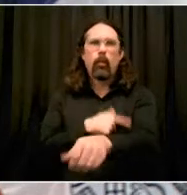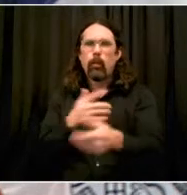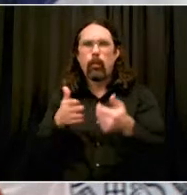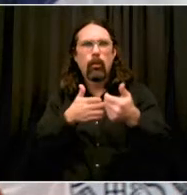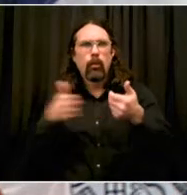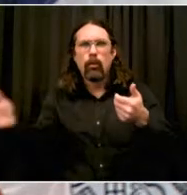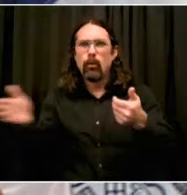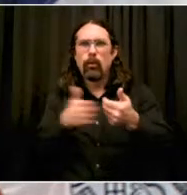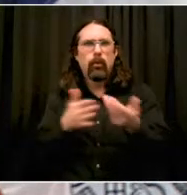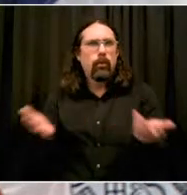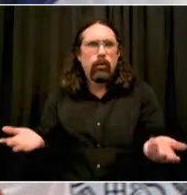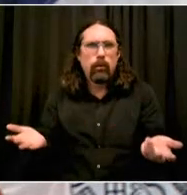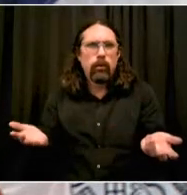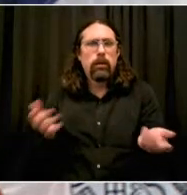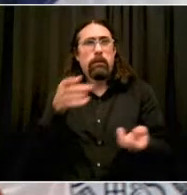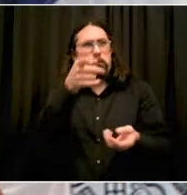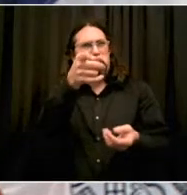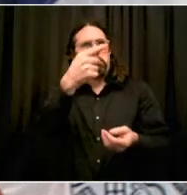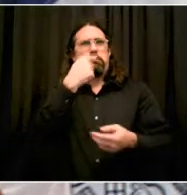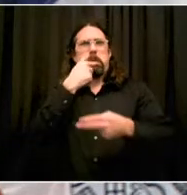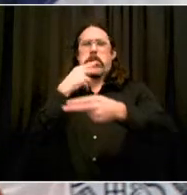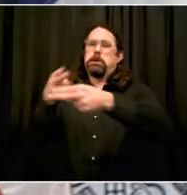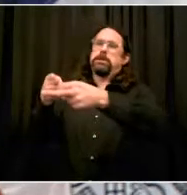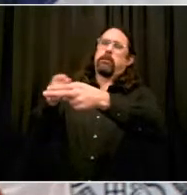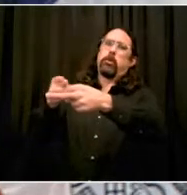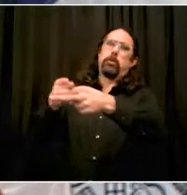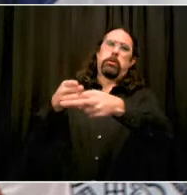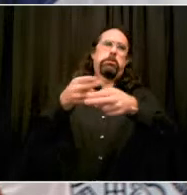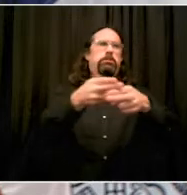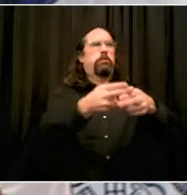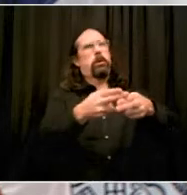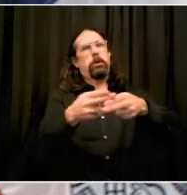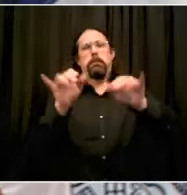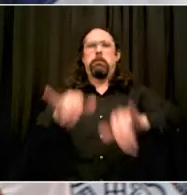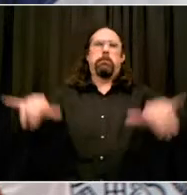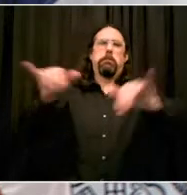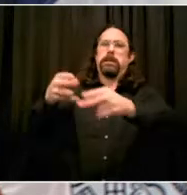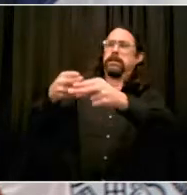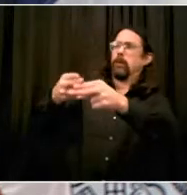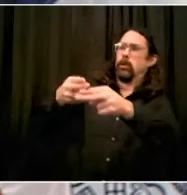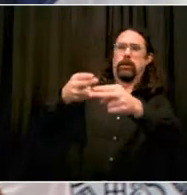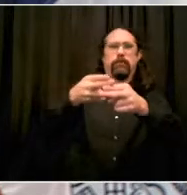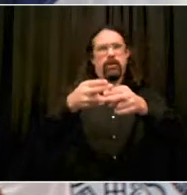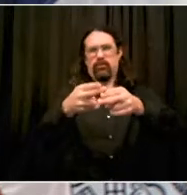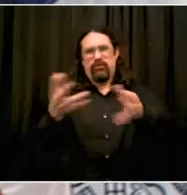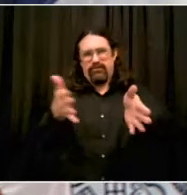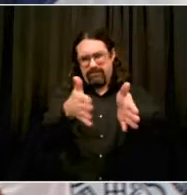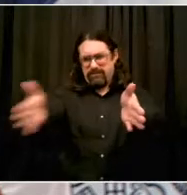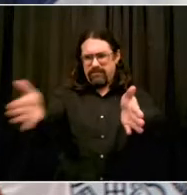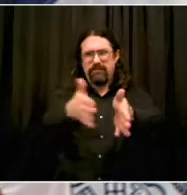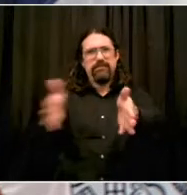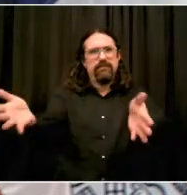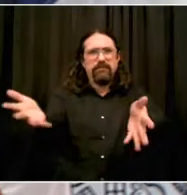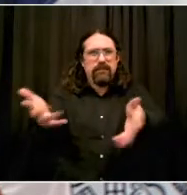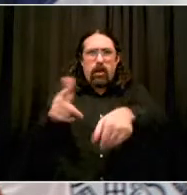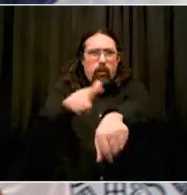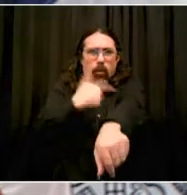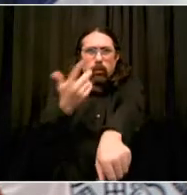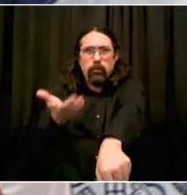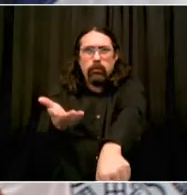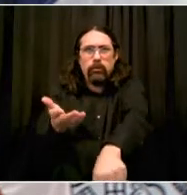So can you give us a sense of how long this might last? Absolutely. I think speaking to my fellow parents